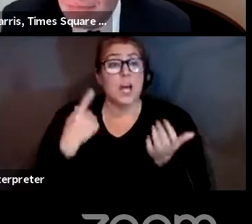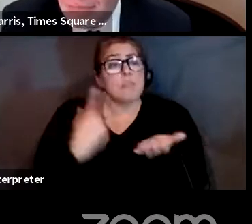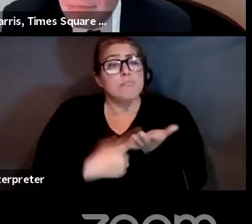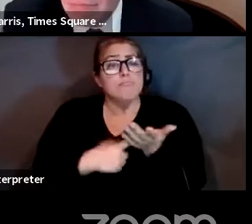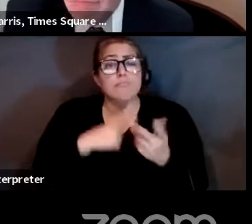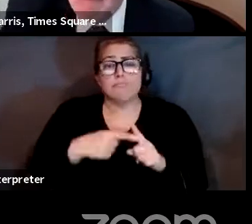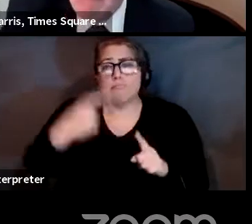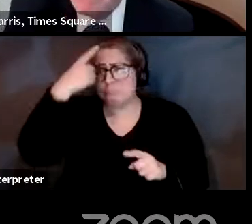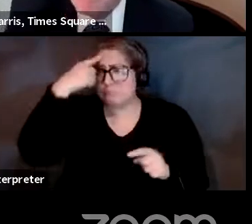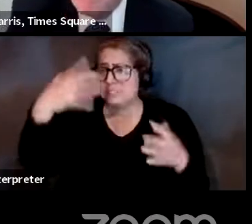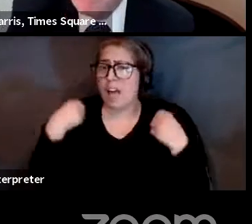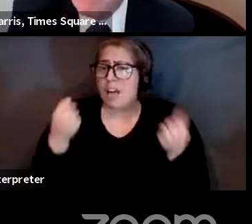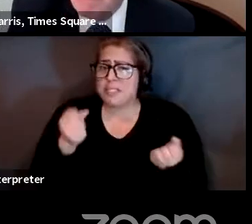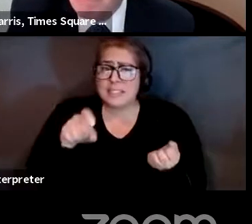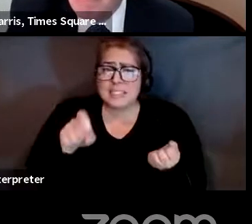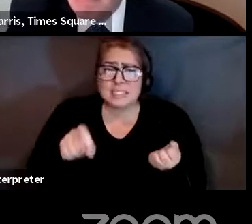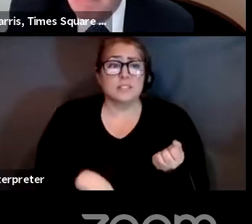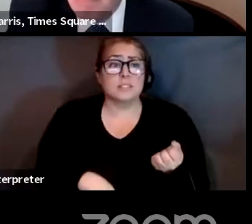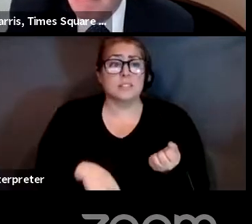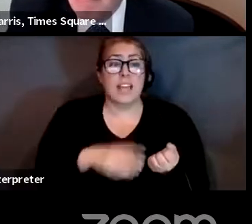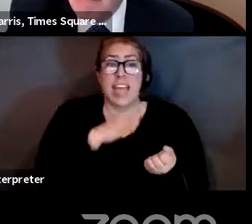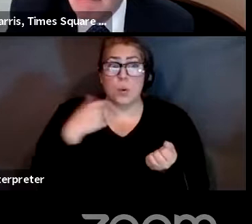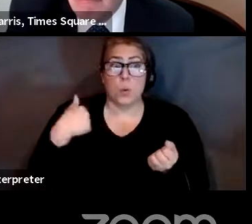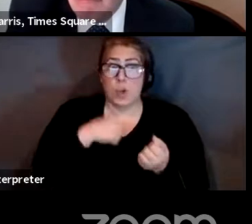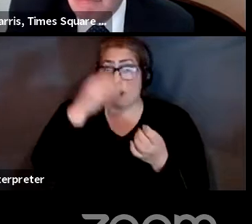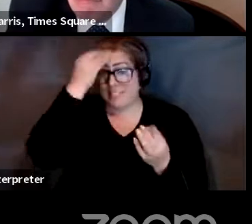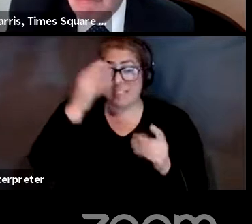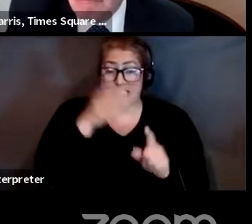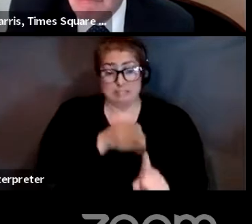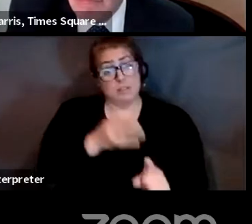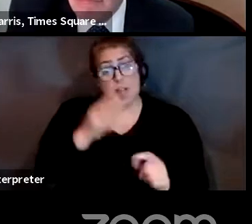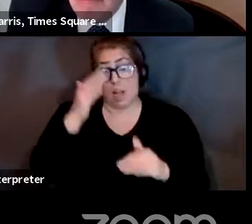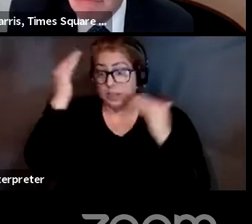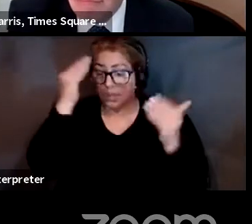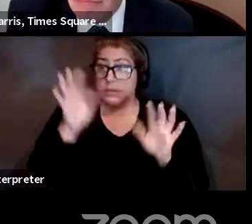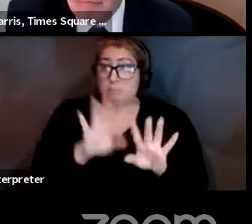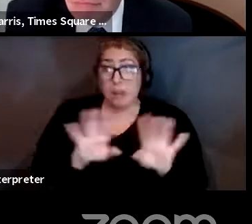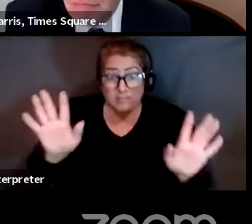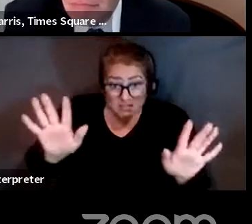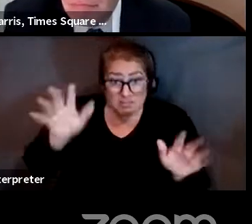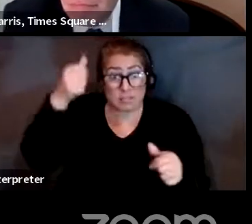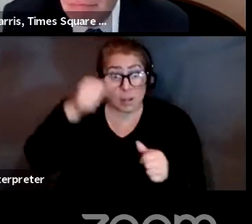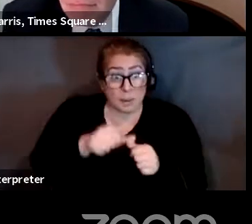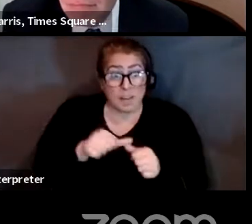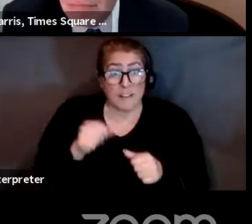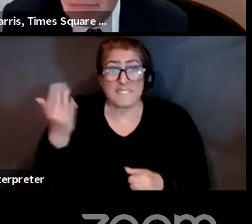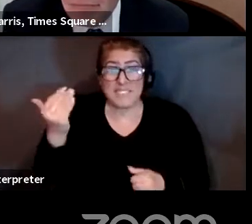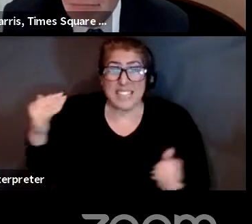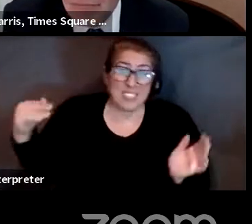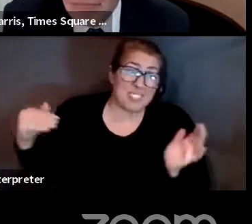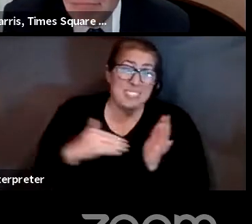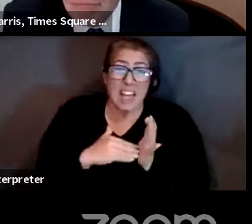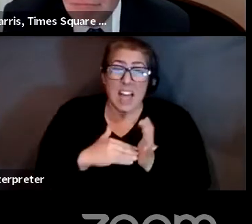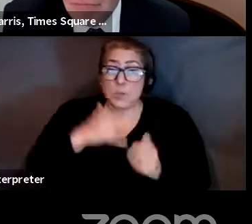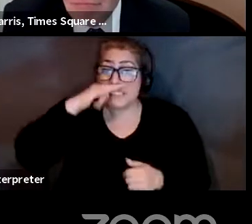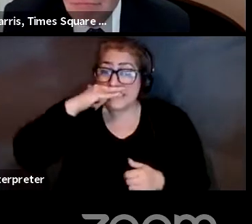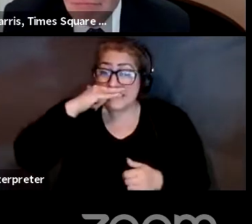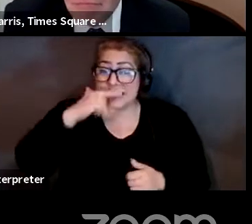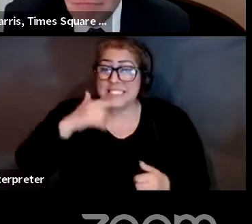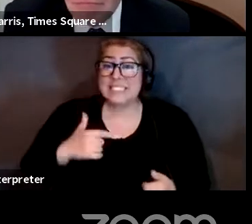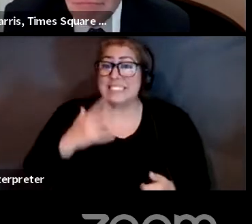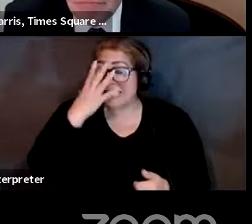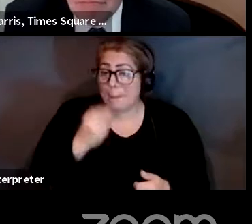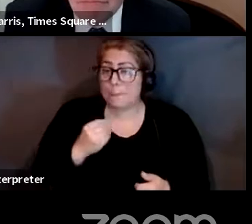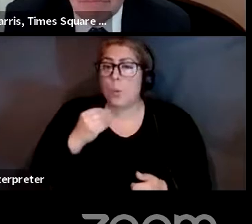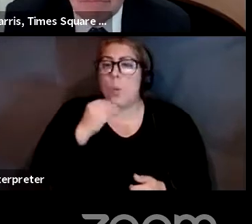needs, and predominantly probably we're thinking more of the adults. But let's remember 15,000 kids left in a homeless shelter last night in New